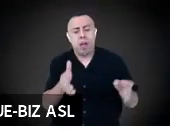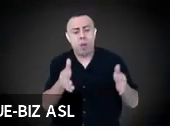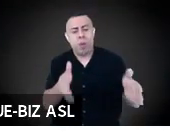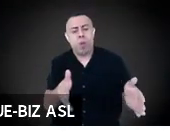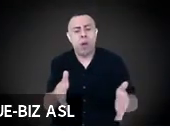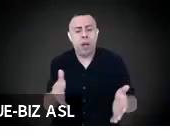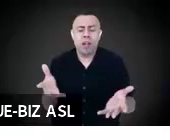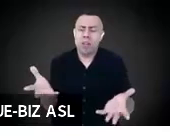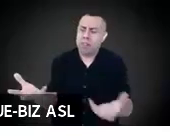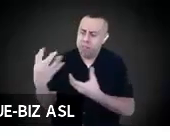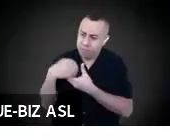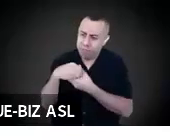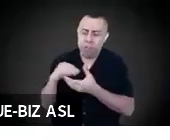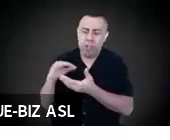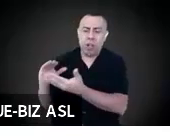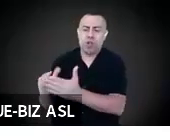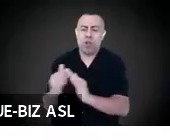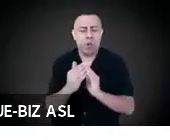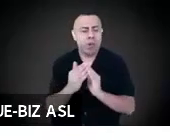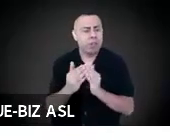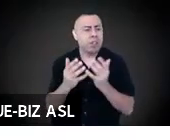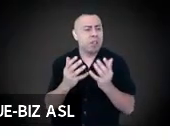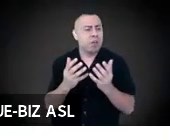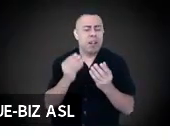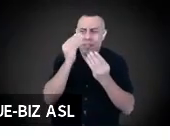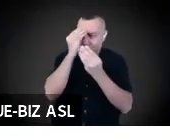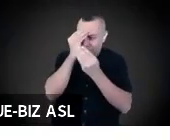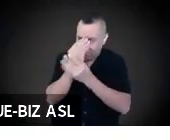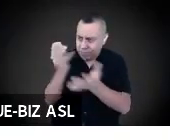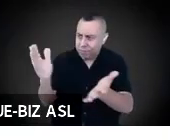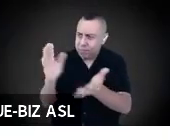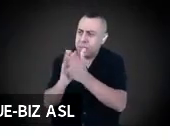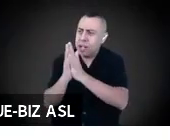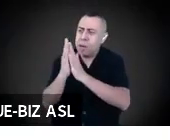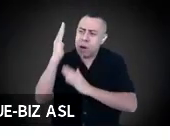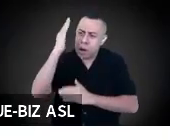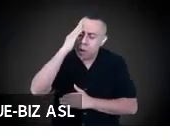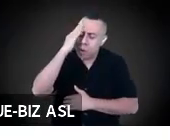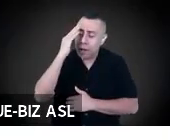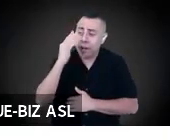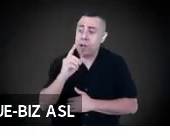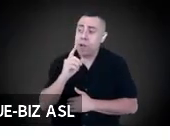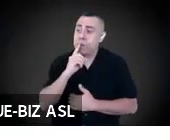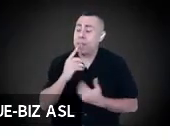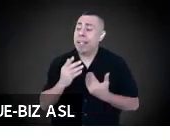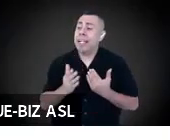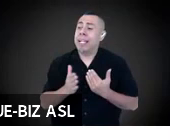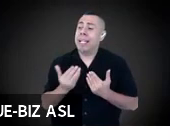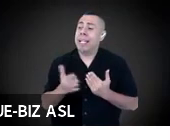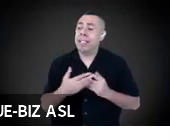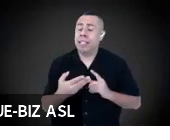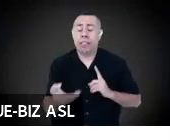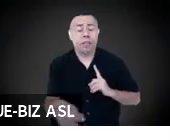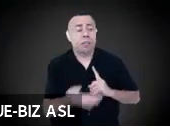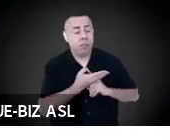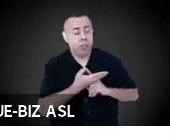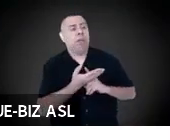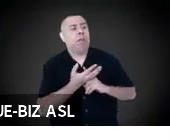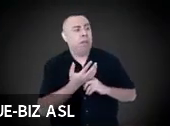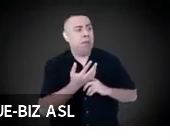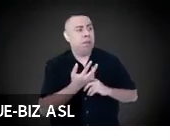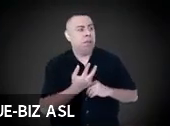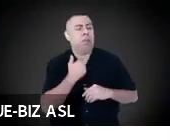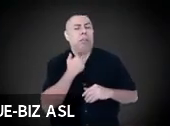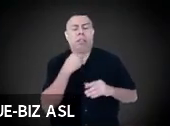bring to the awareness of how easily you can be coerced into be putting into that situation. And I think that